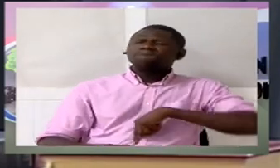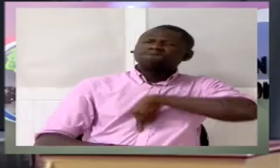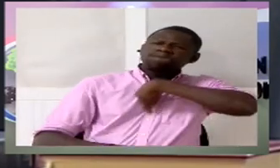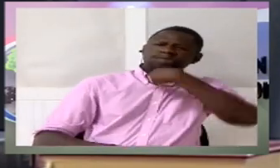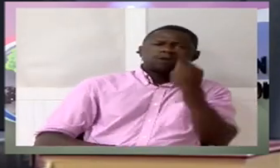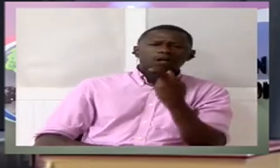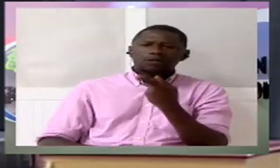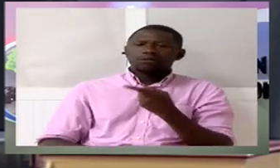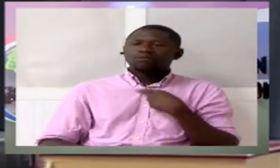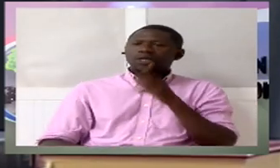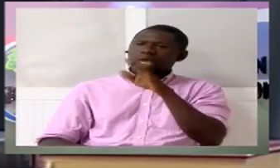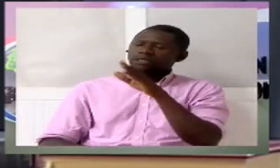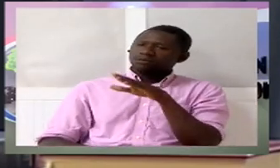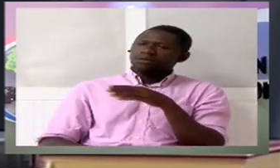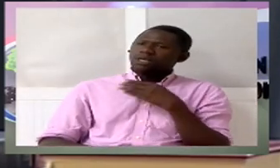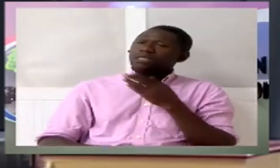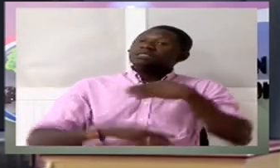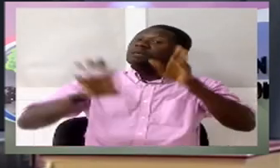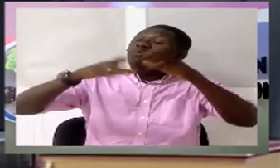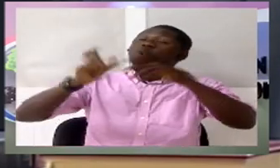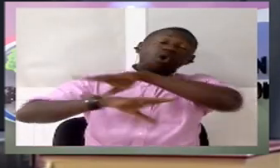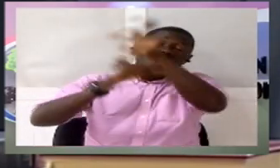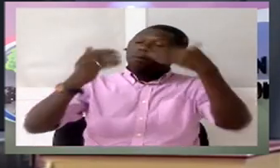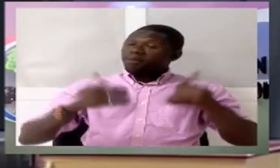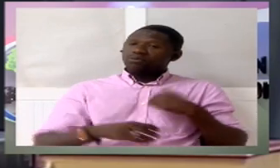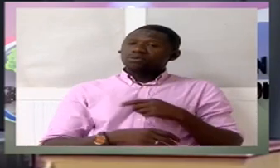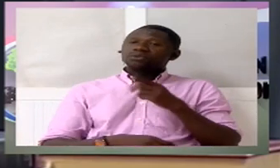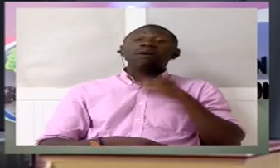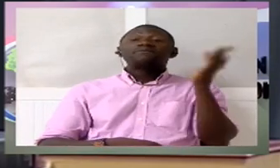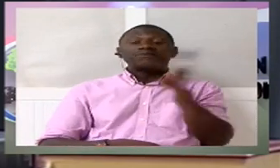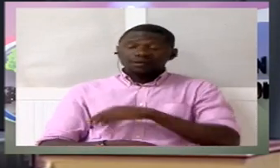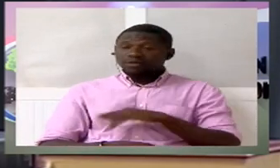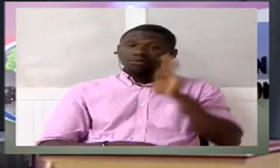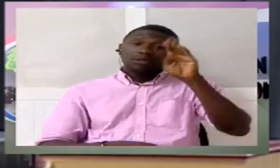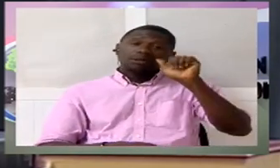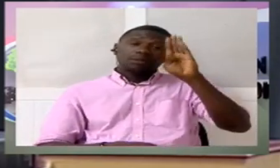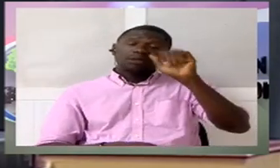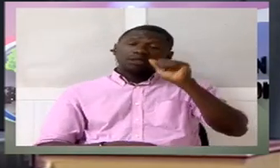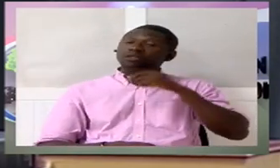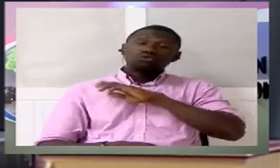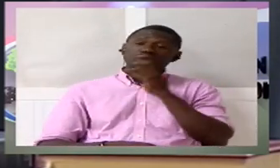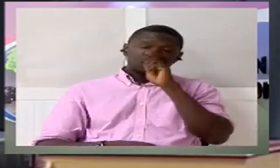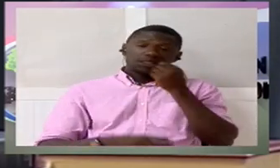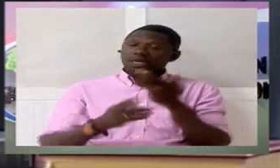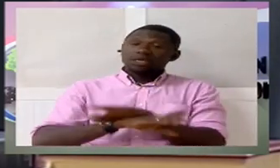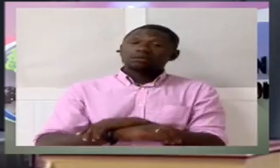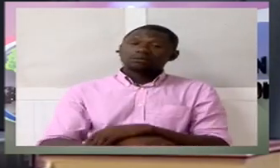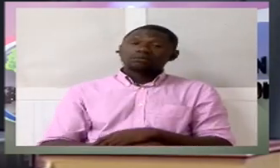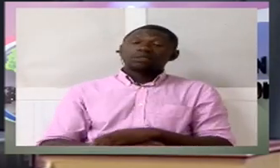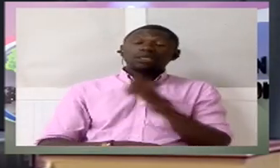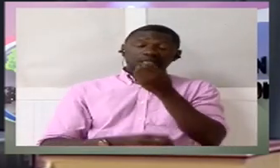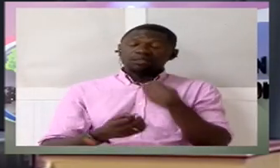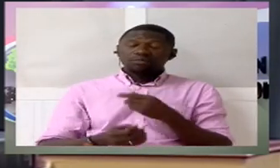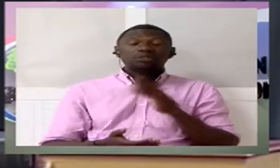him. Kaya mulbe bay. I said to him, chase away everybody. They are not speaking the truth. Baba isn't dead. From